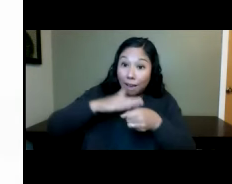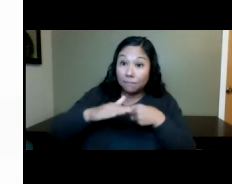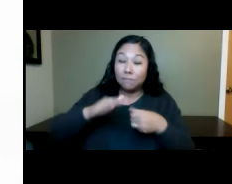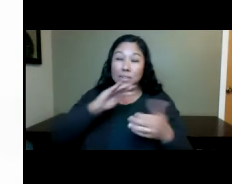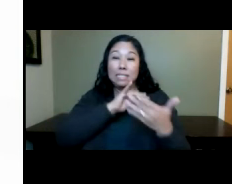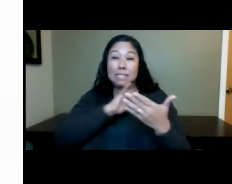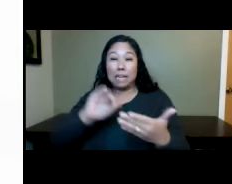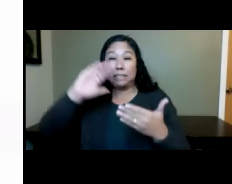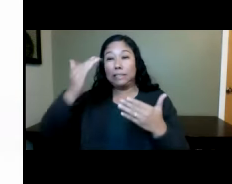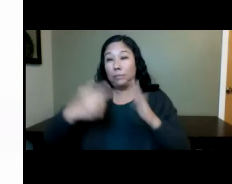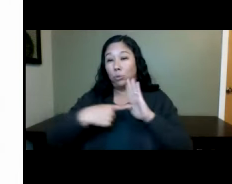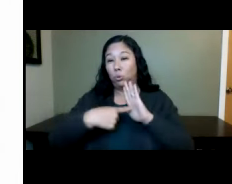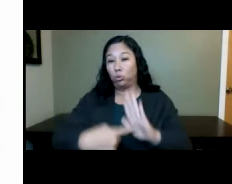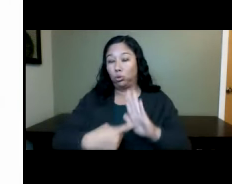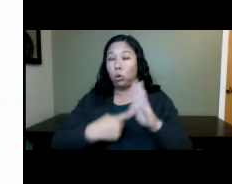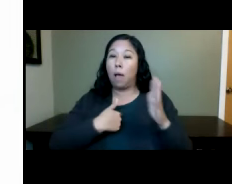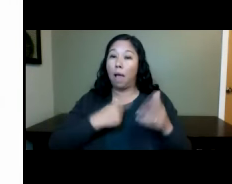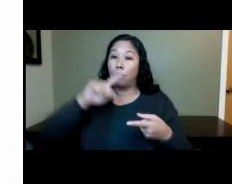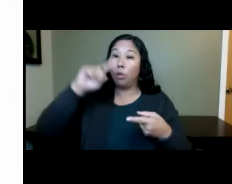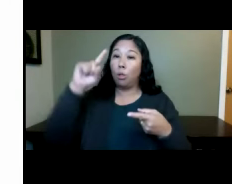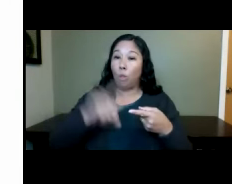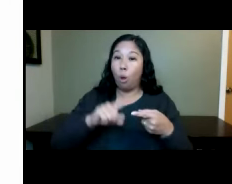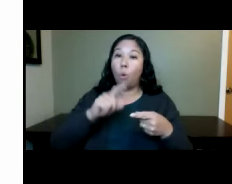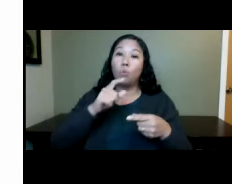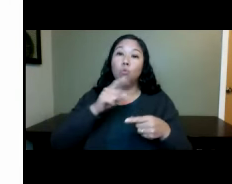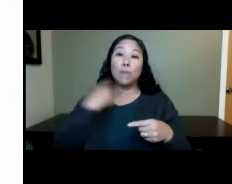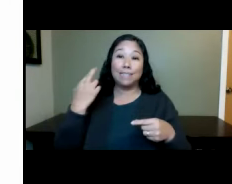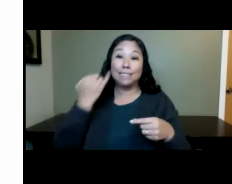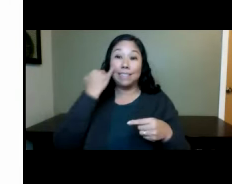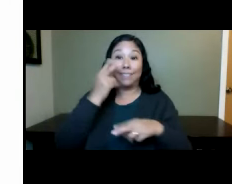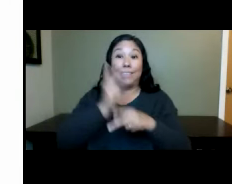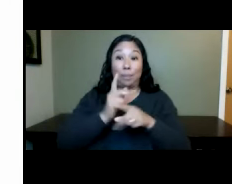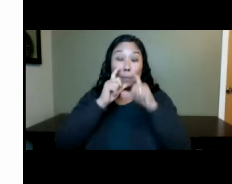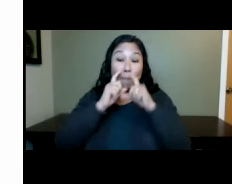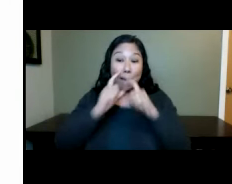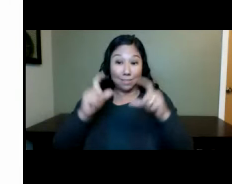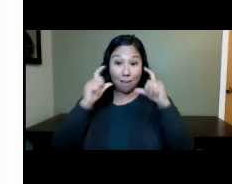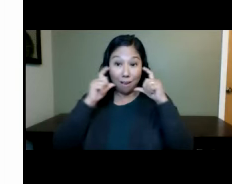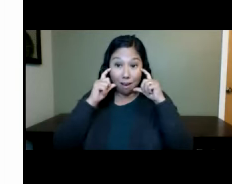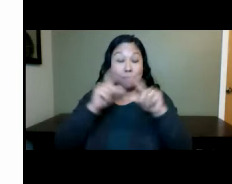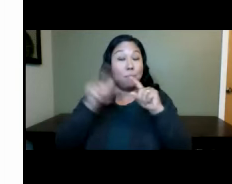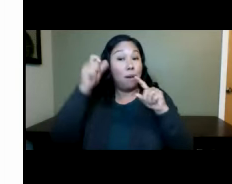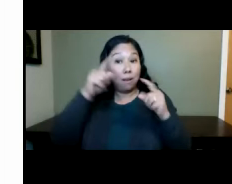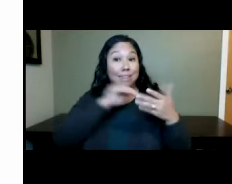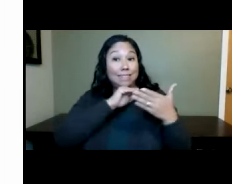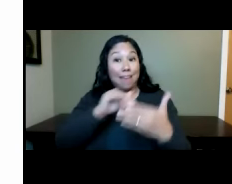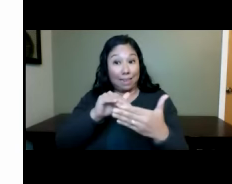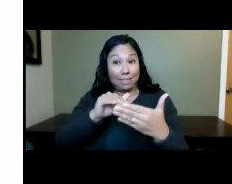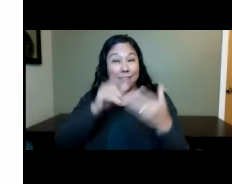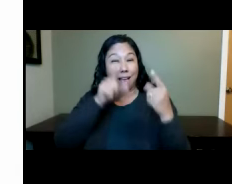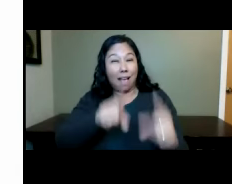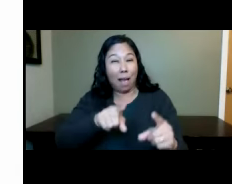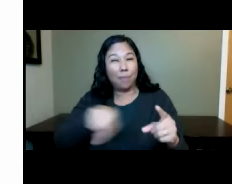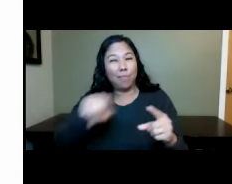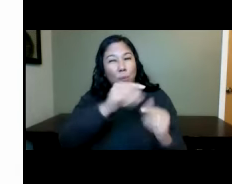indicate it's a relatively low risk as long as you keep your mask on. However, the studies that were done were limited because they only tested it